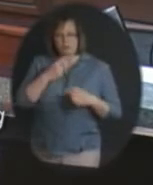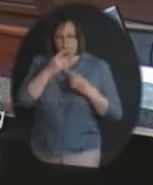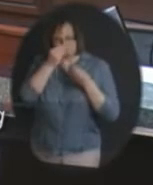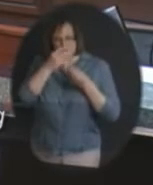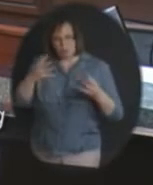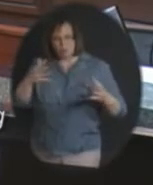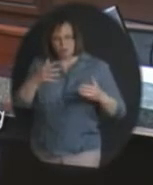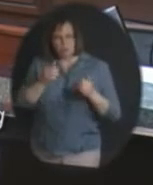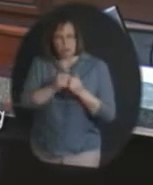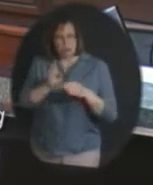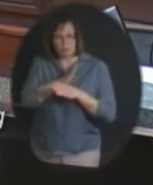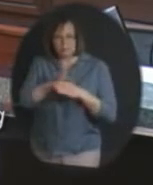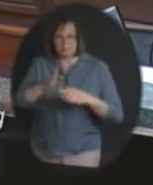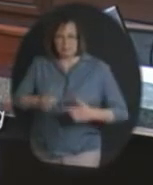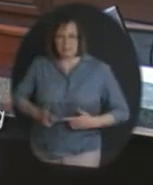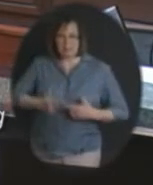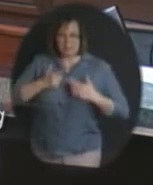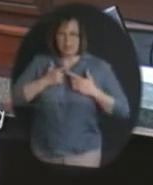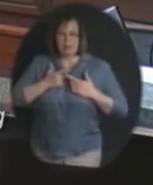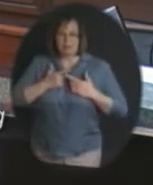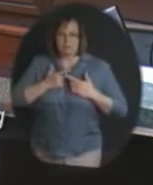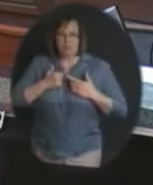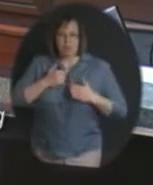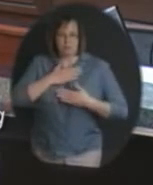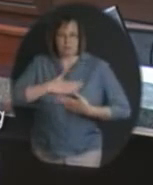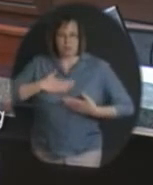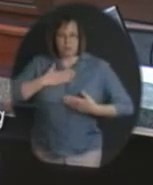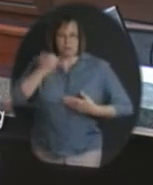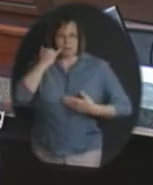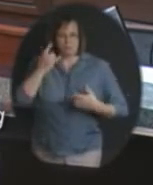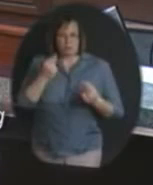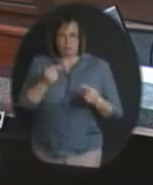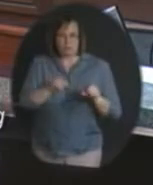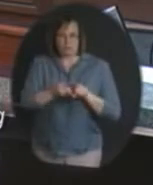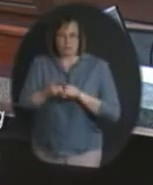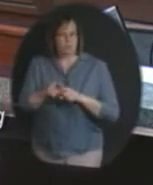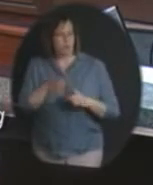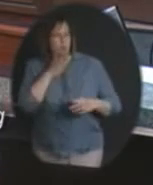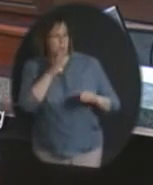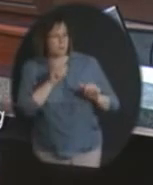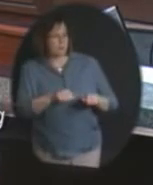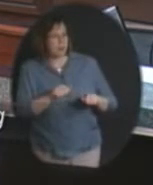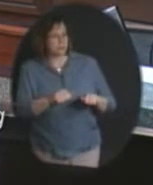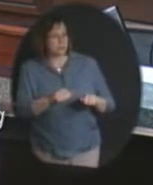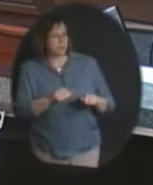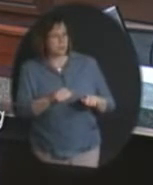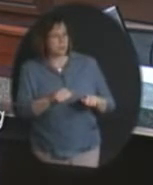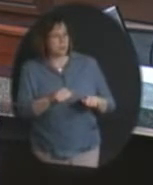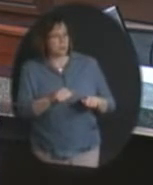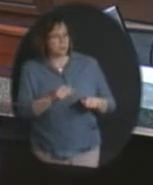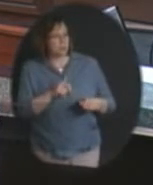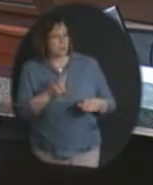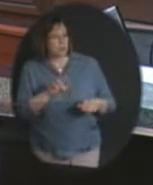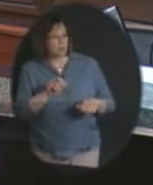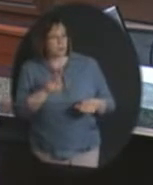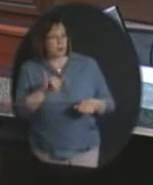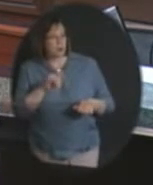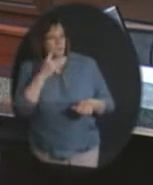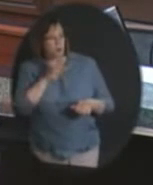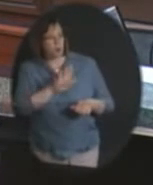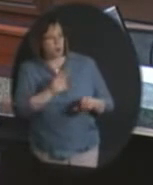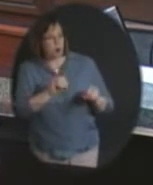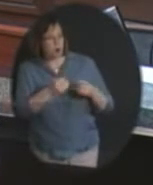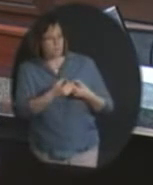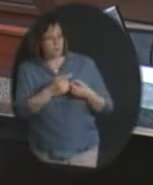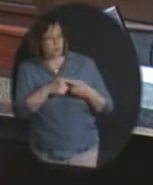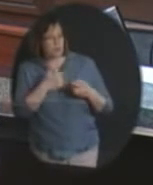you with your busy lives, I'd appreciate it if you do the same. Would it be possible, Dr. Berry, for your office to